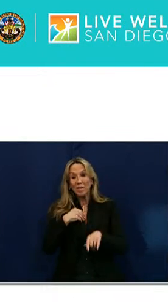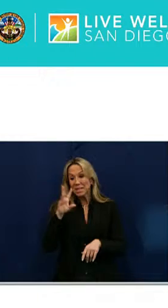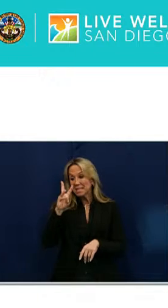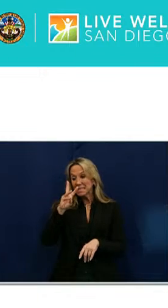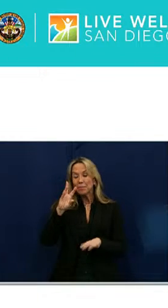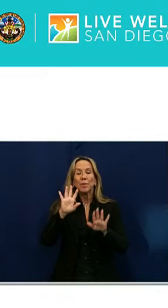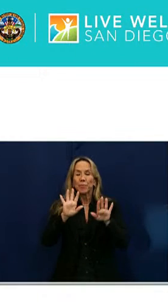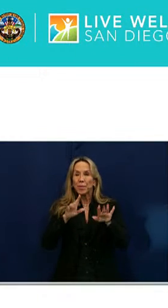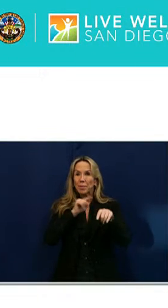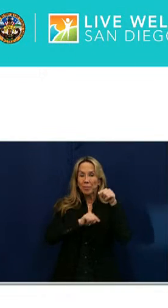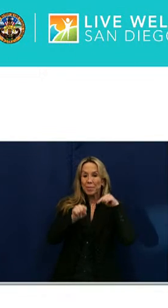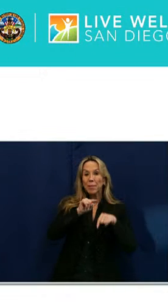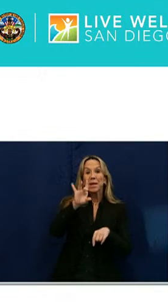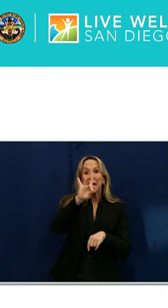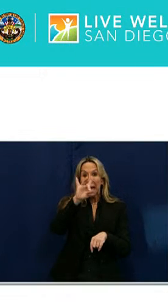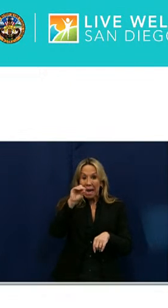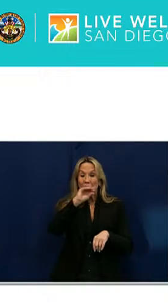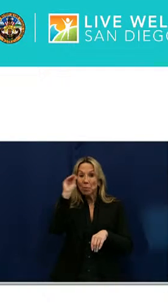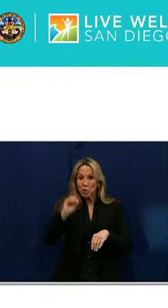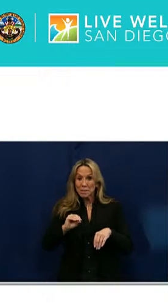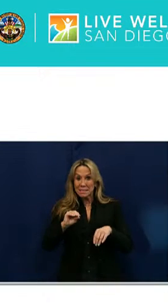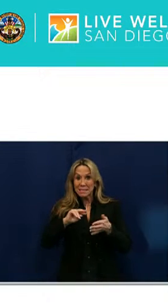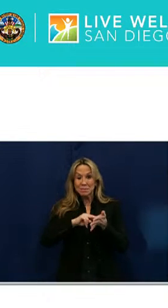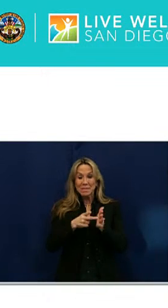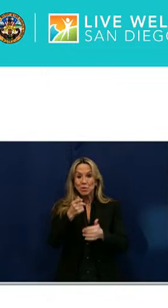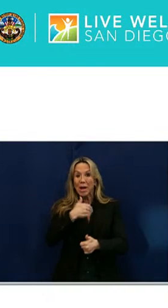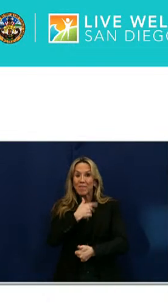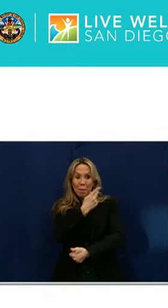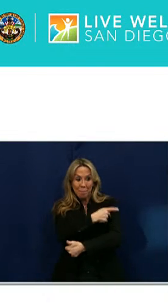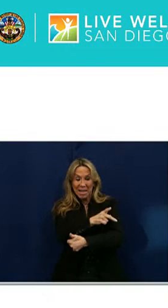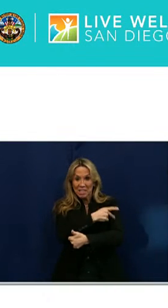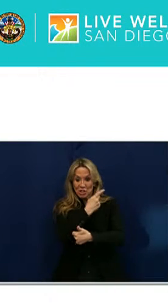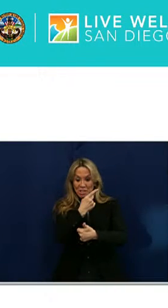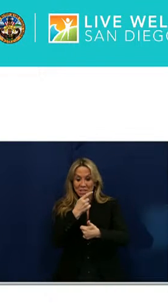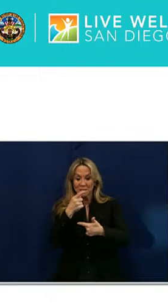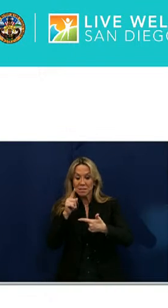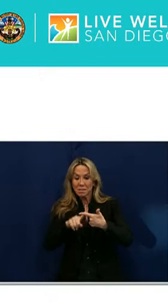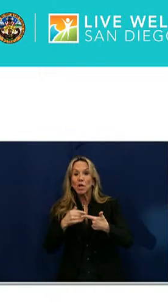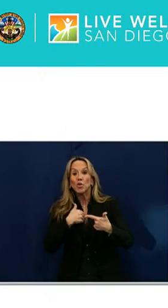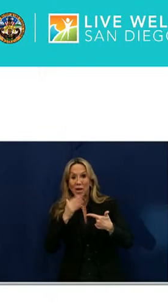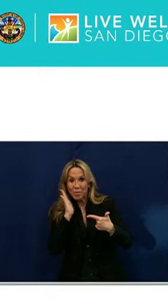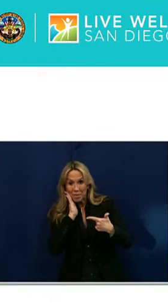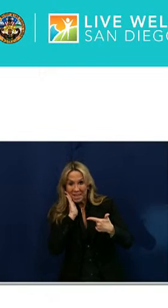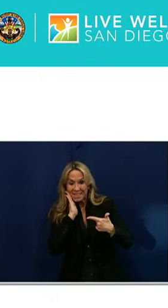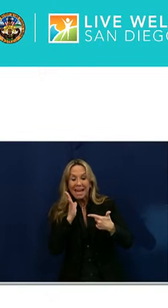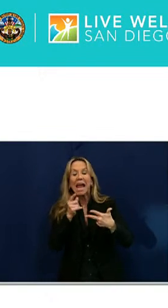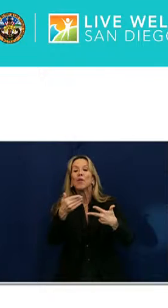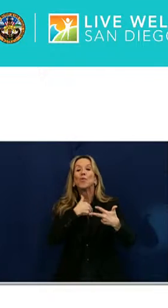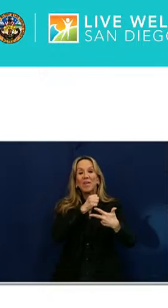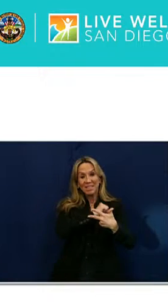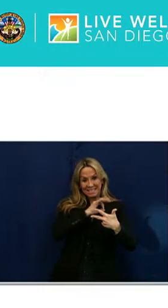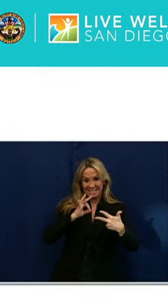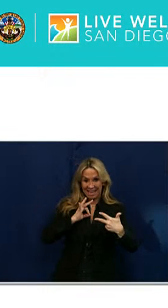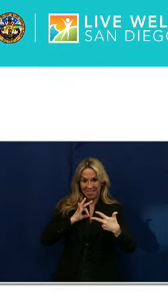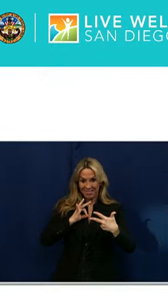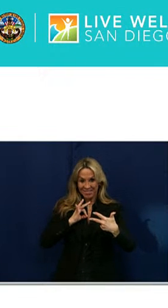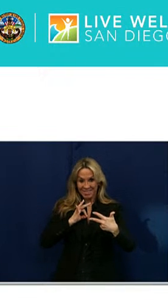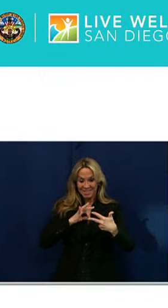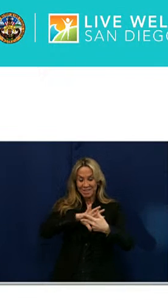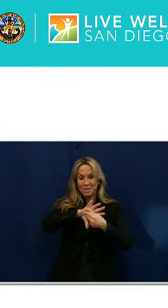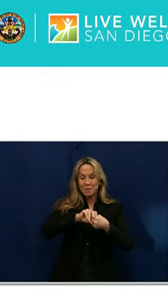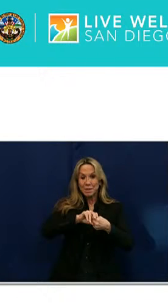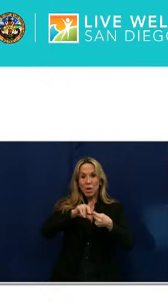that 80% includes you have patients in the beds, you have the beds, and you have staff. We know that of the